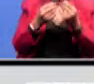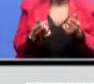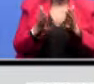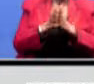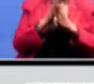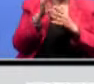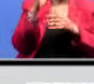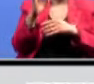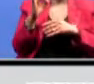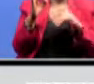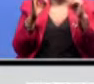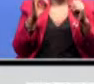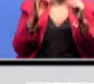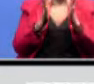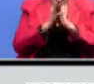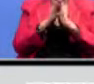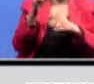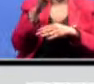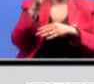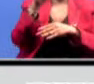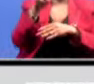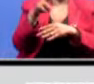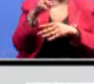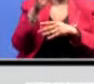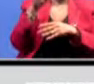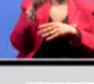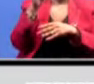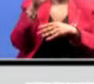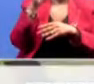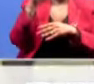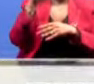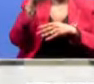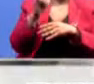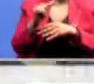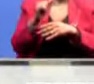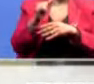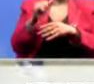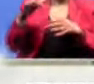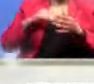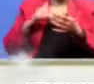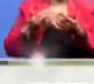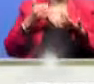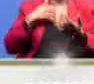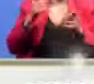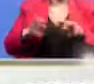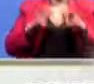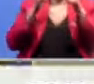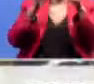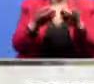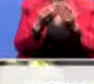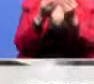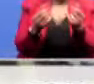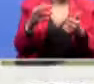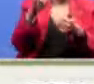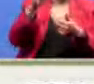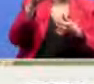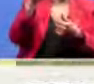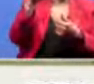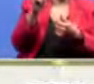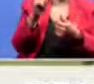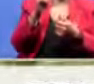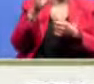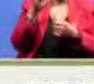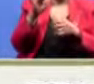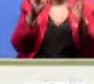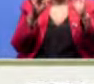nunge katika uwanja wa mazoezi wa GSU huko Utawala. Kwa upande wa wanawake, Gifted Starlet FC ilishinda Runda View Queens mabao matatu kwa